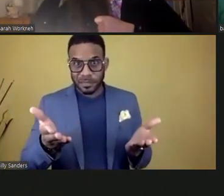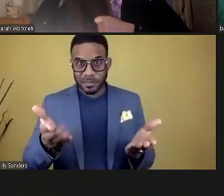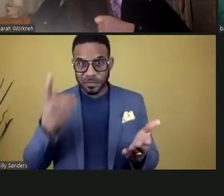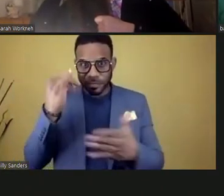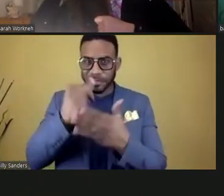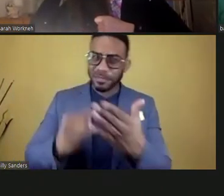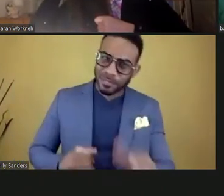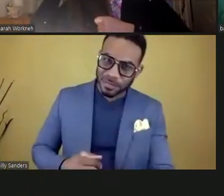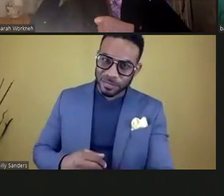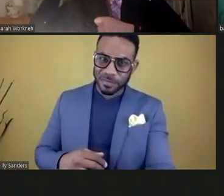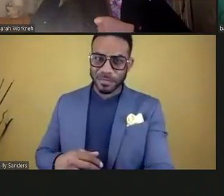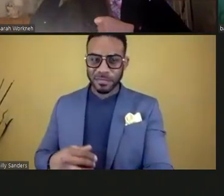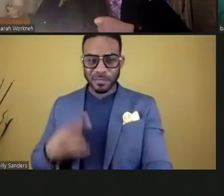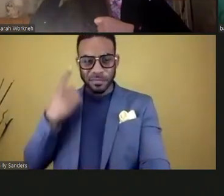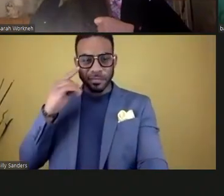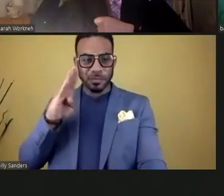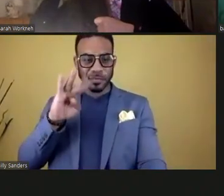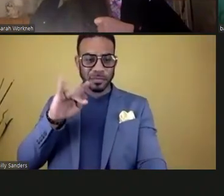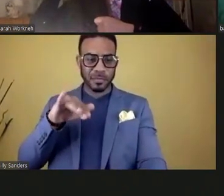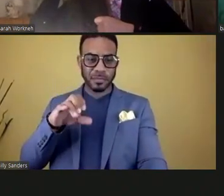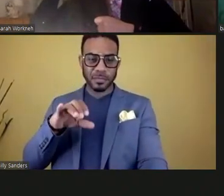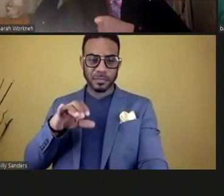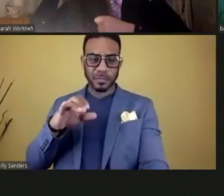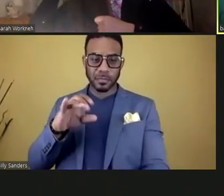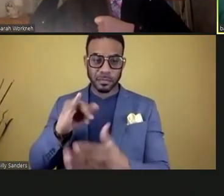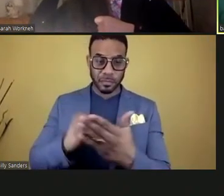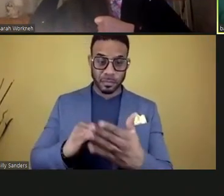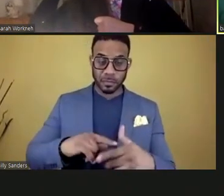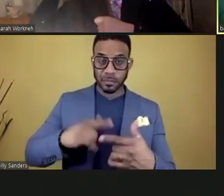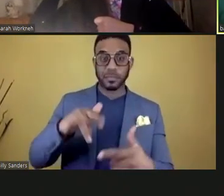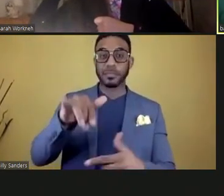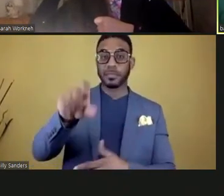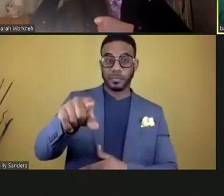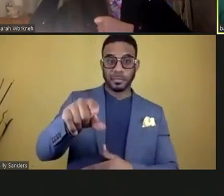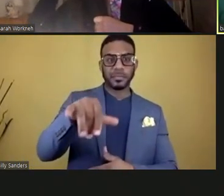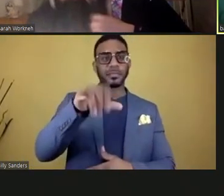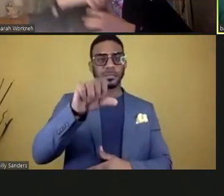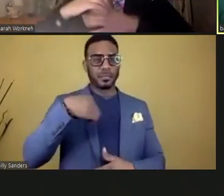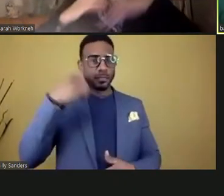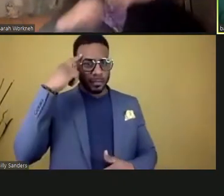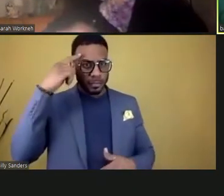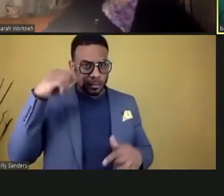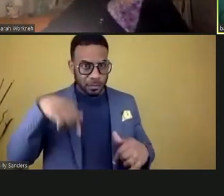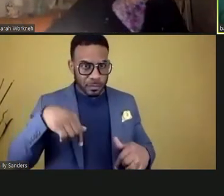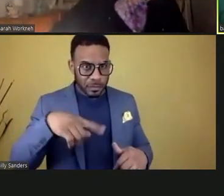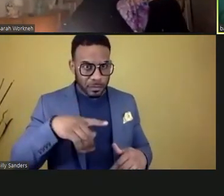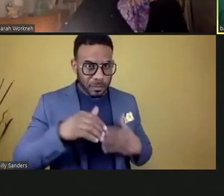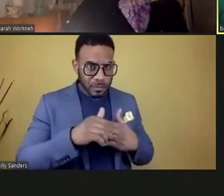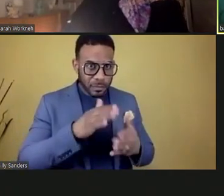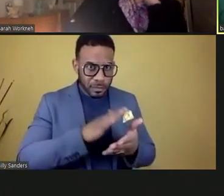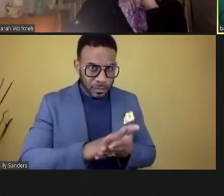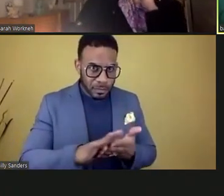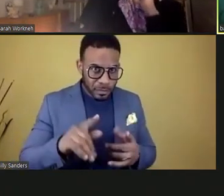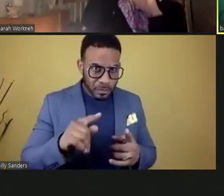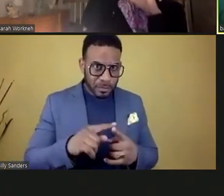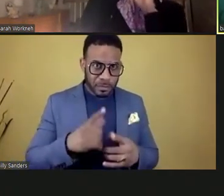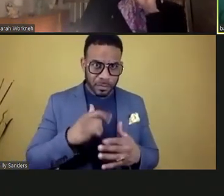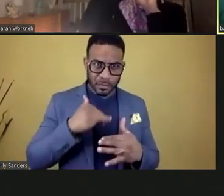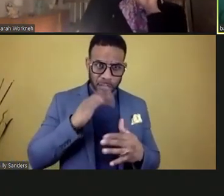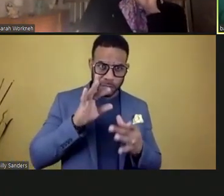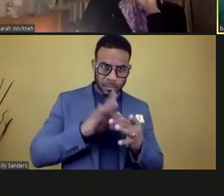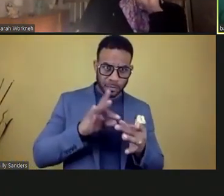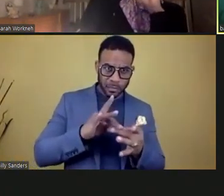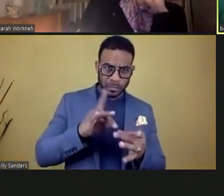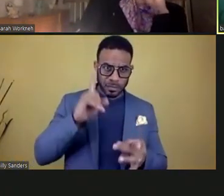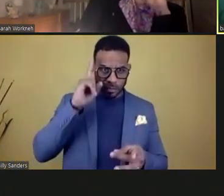the artist, for the BIPOC artist. Bashizo. Yeah, I think that leads in nicely to what I was going to say.